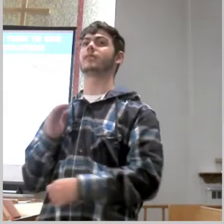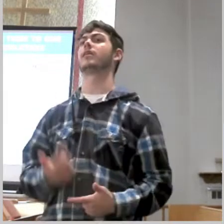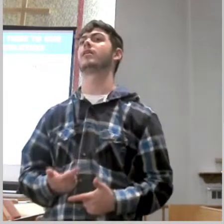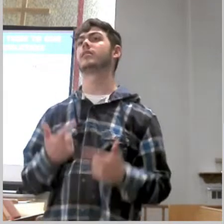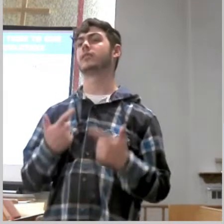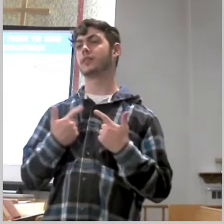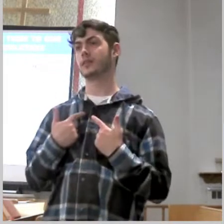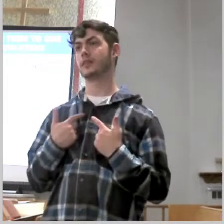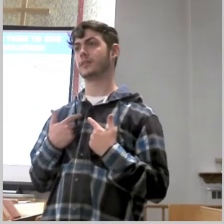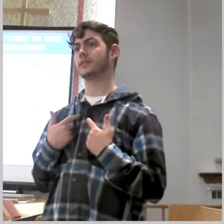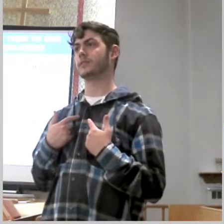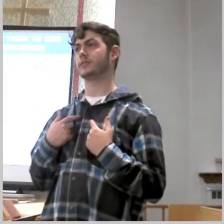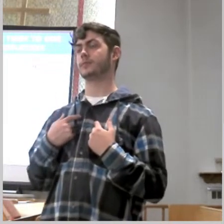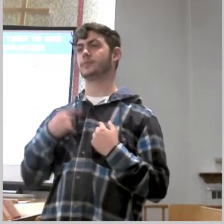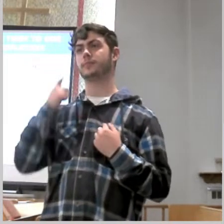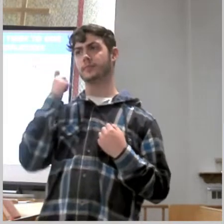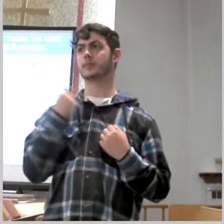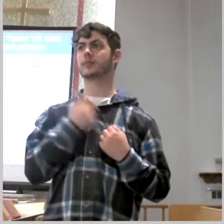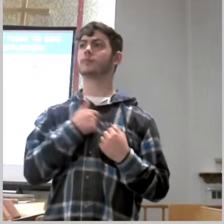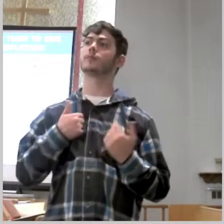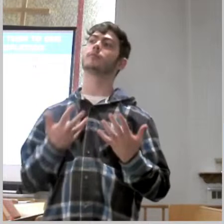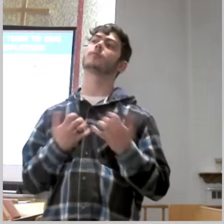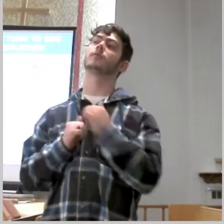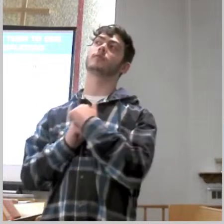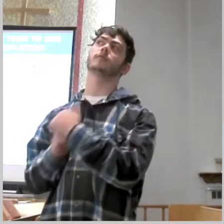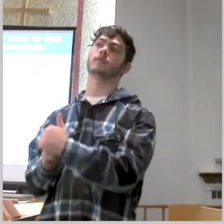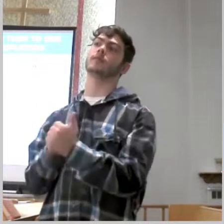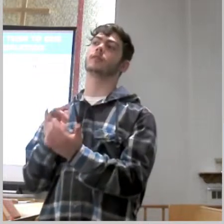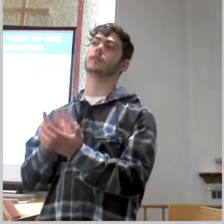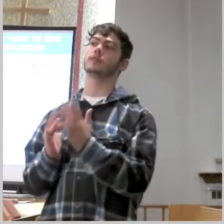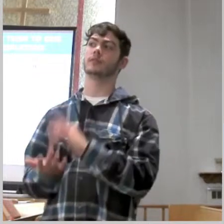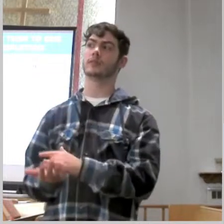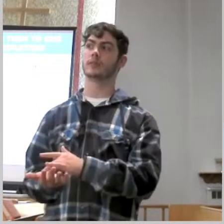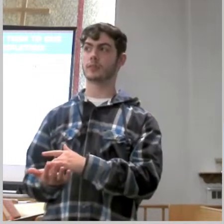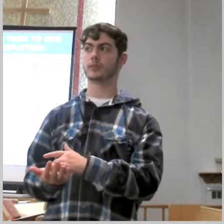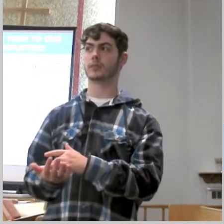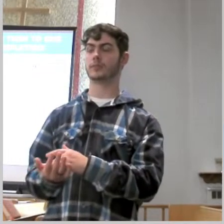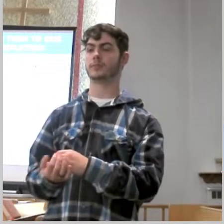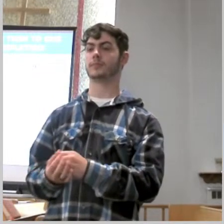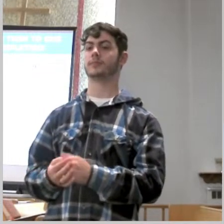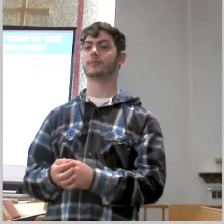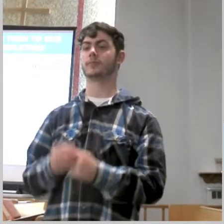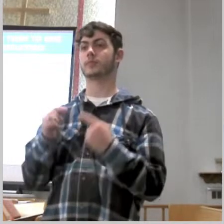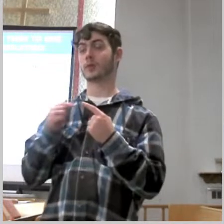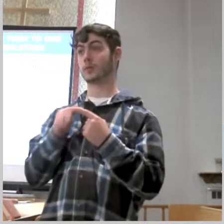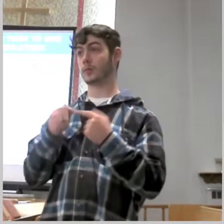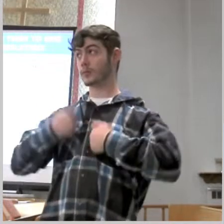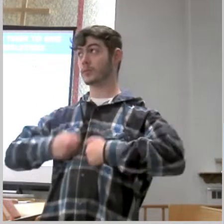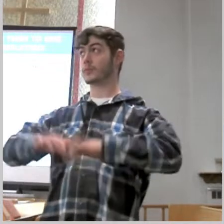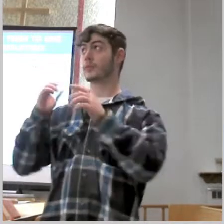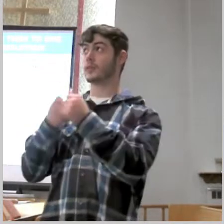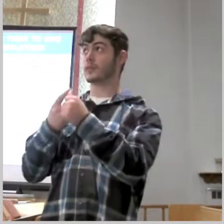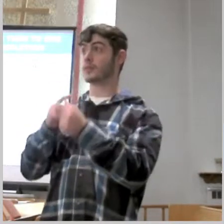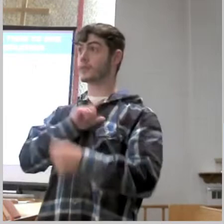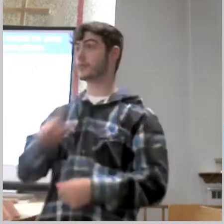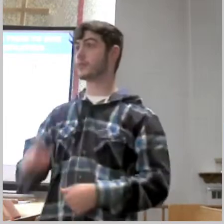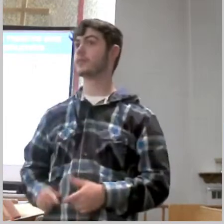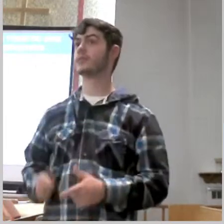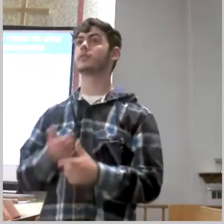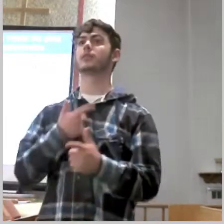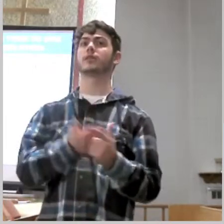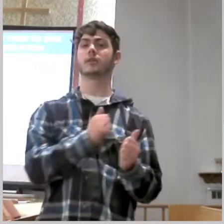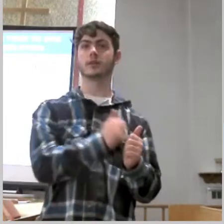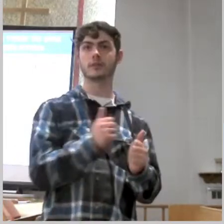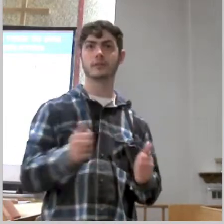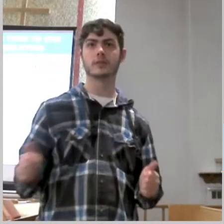is walking in the footsteps of Jesus. When we give ourselves first to the Lord and then to one another, we're accomplishing the goal